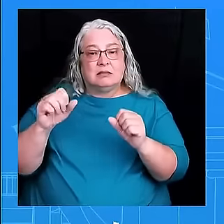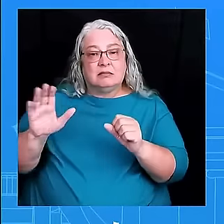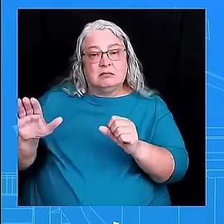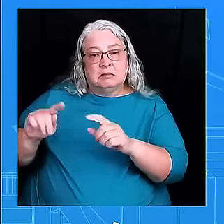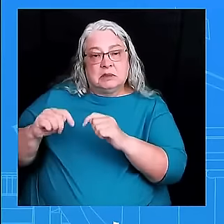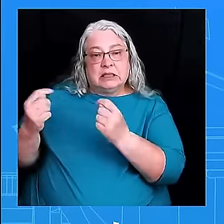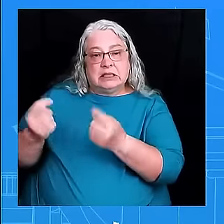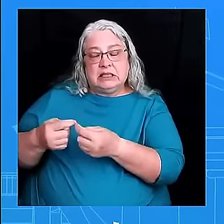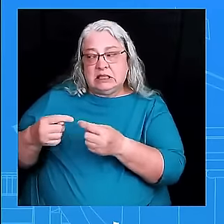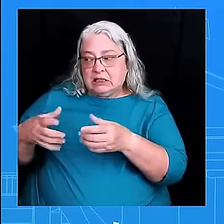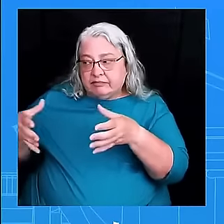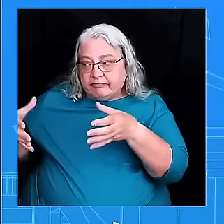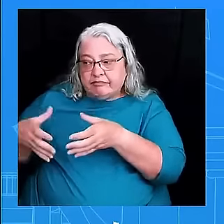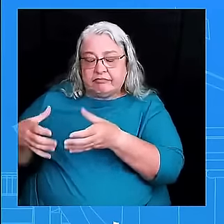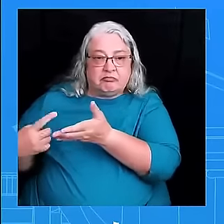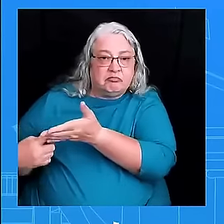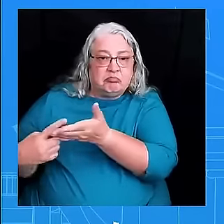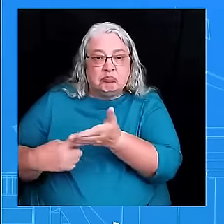Defense, obviously.